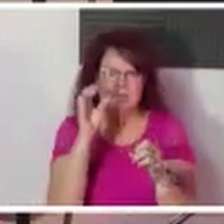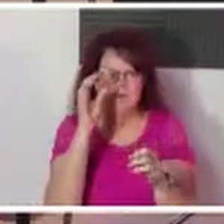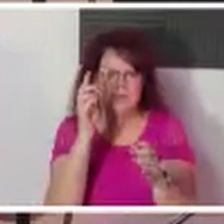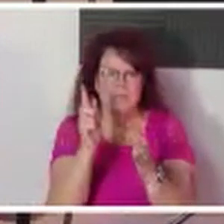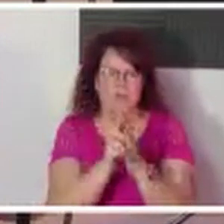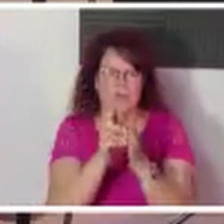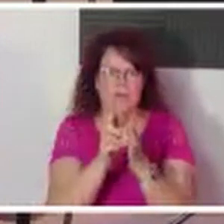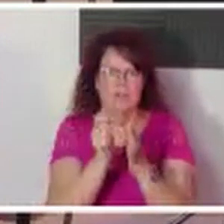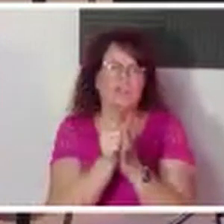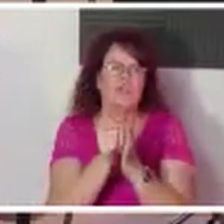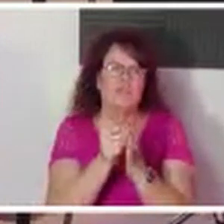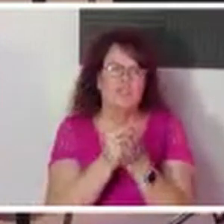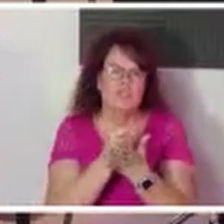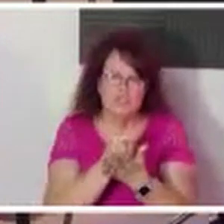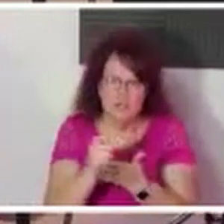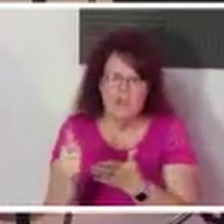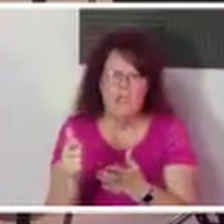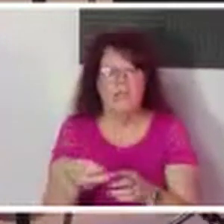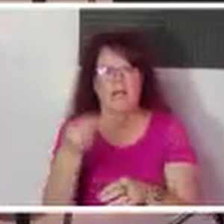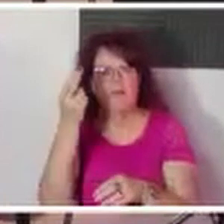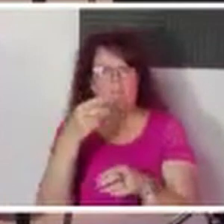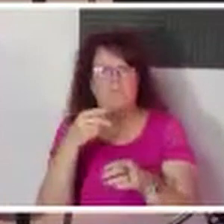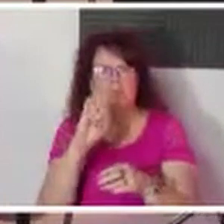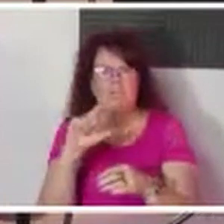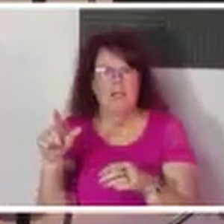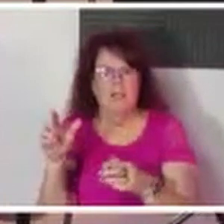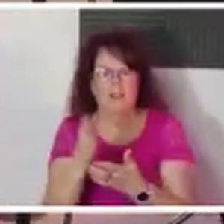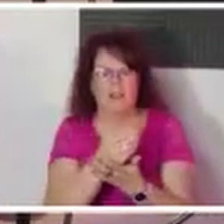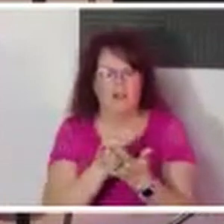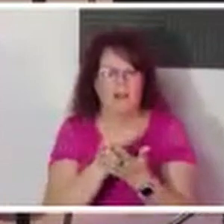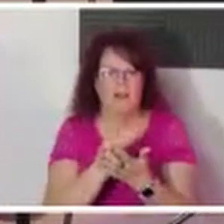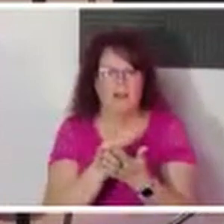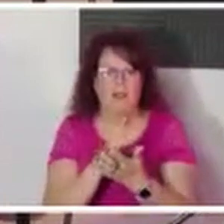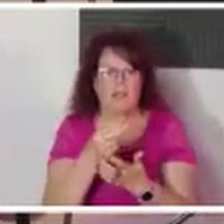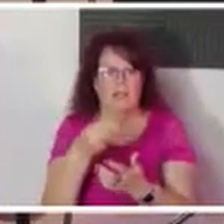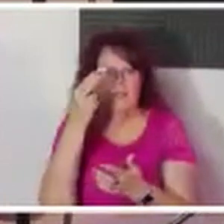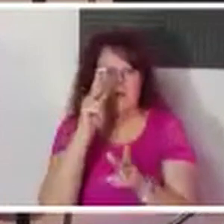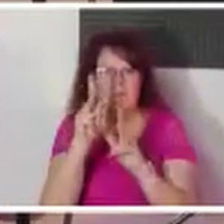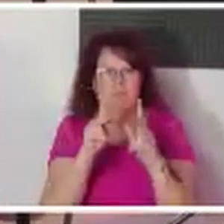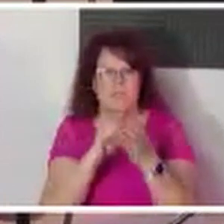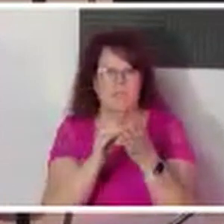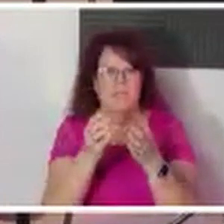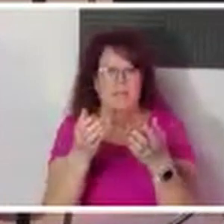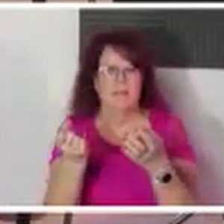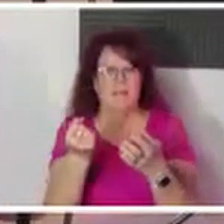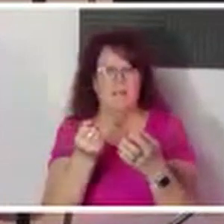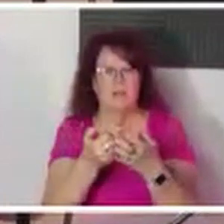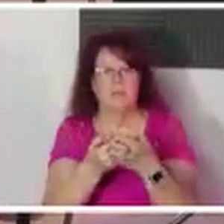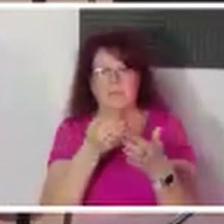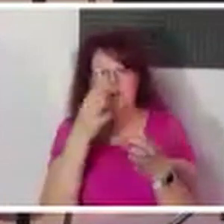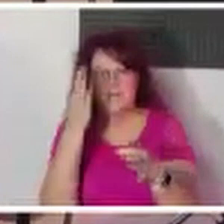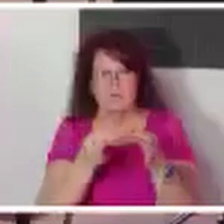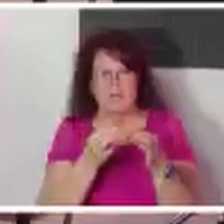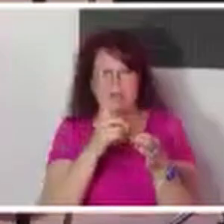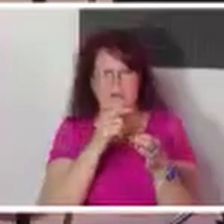bail amounts, which creates then a much higher population that are being detained pre-trial who are suffering